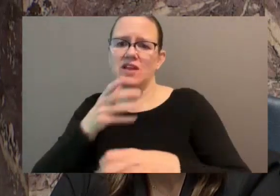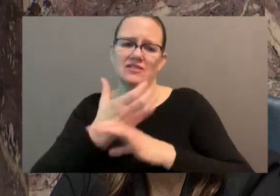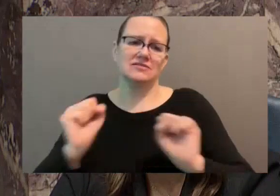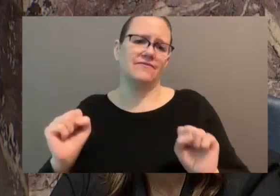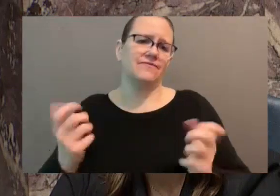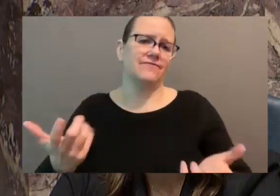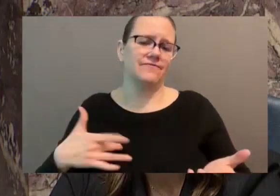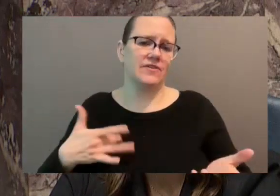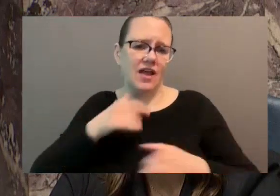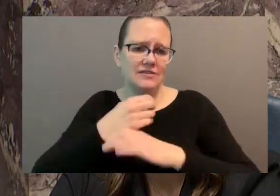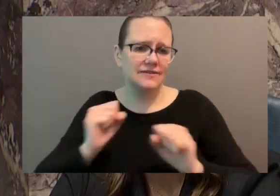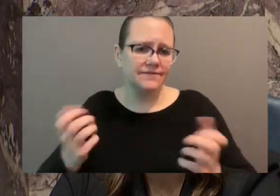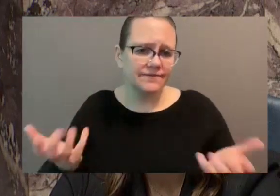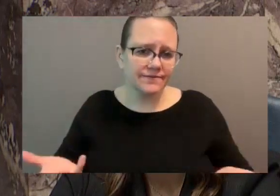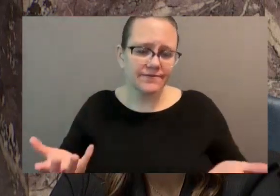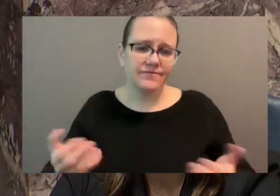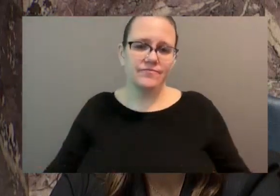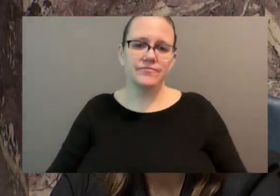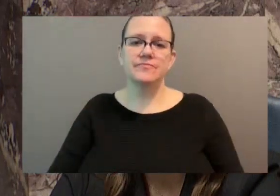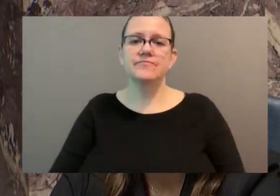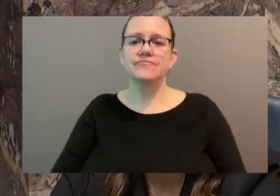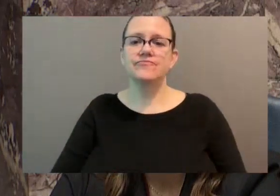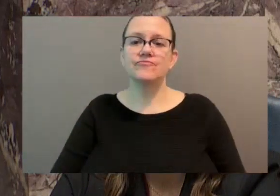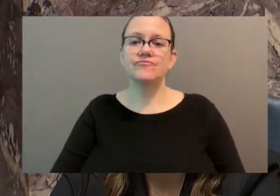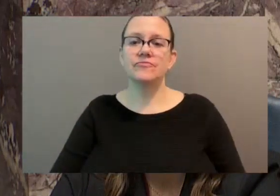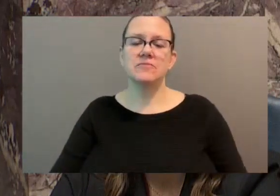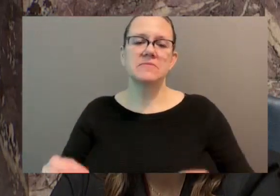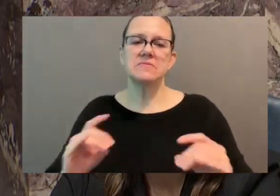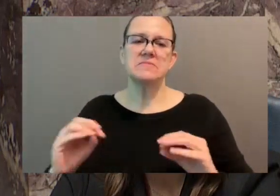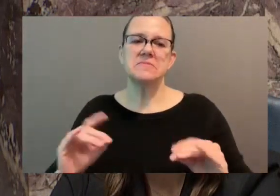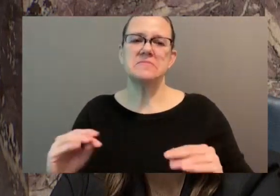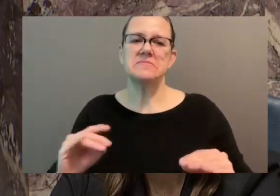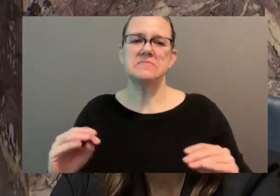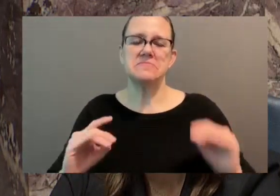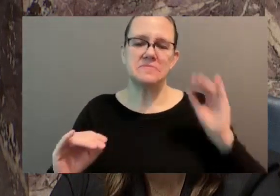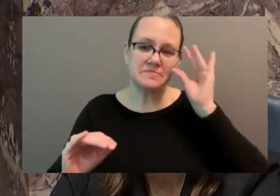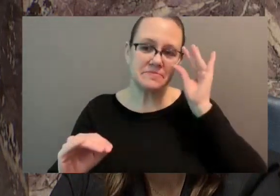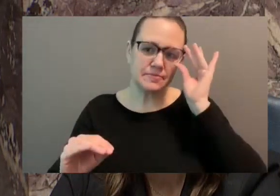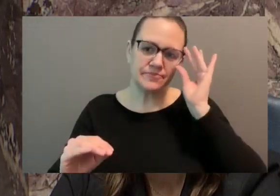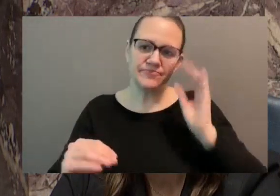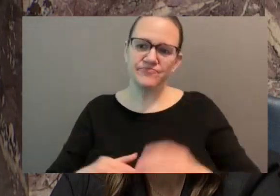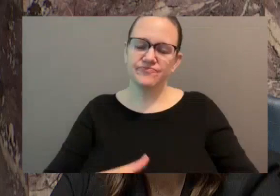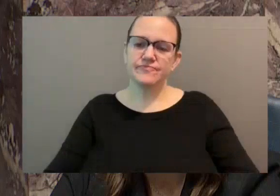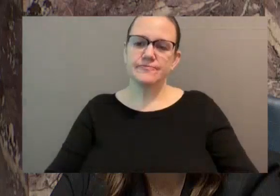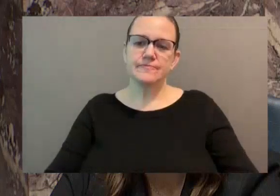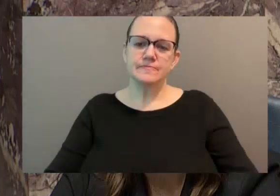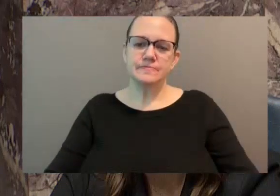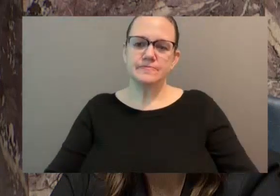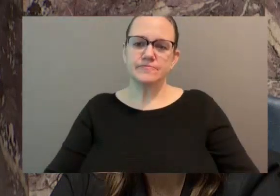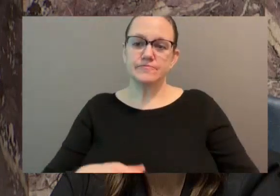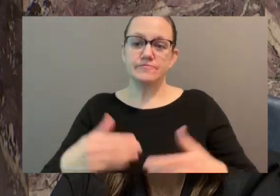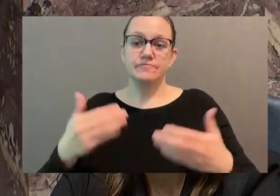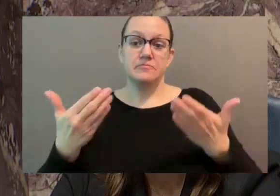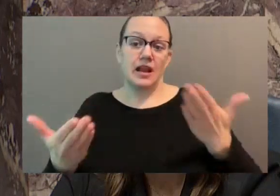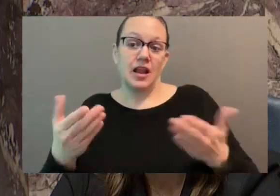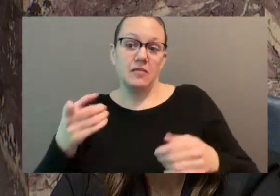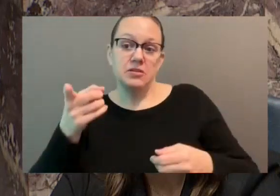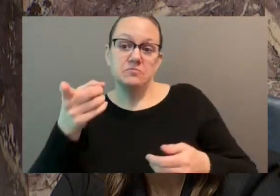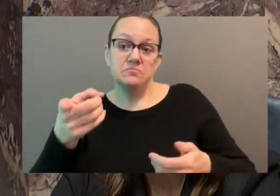So perhaps the minister would like to hear from the president of the BC Nurses Union when she talks